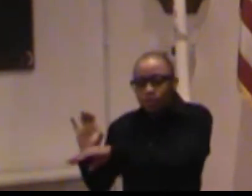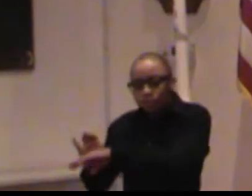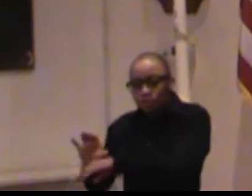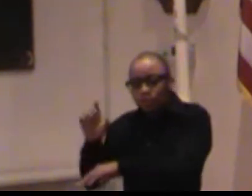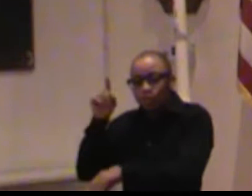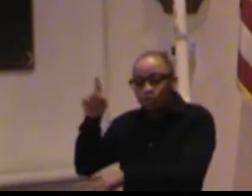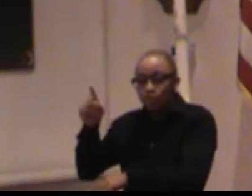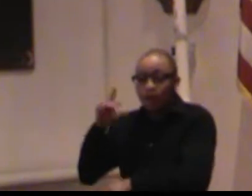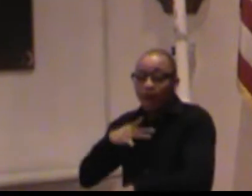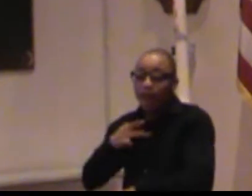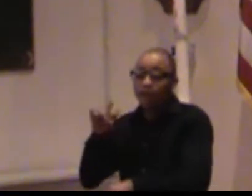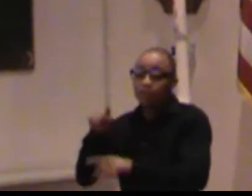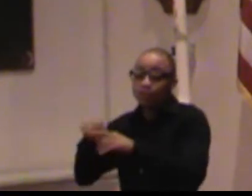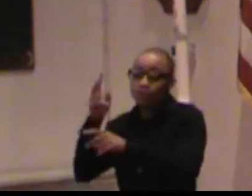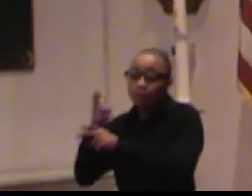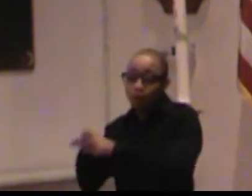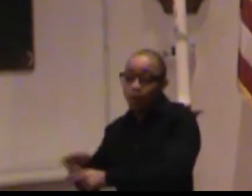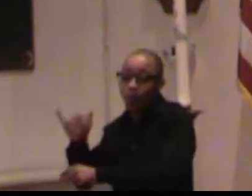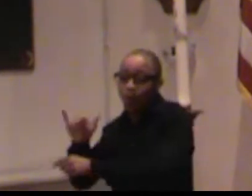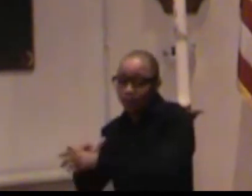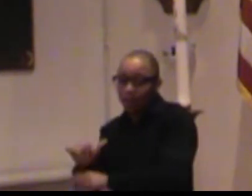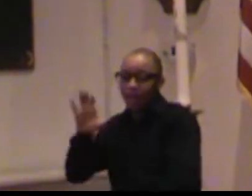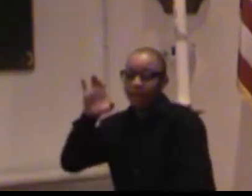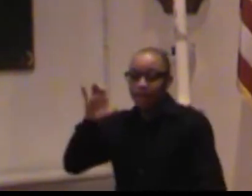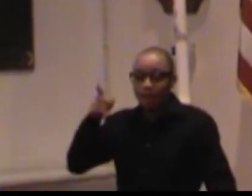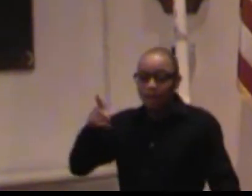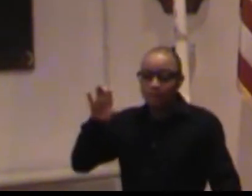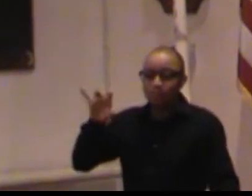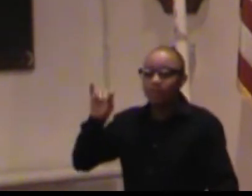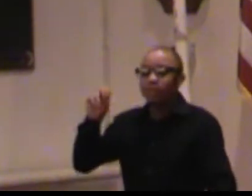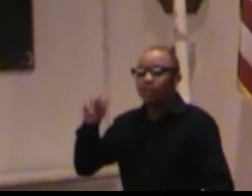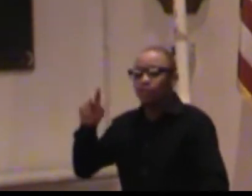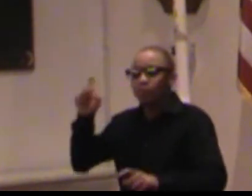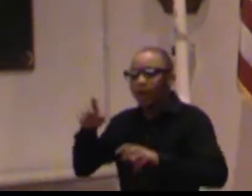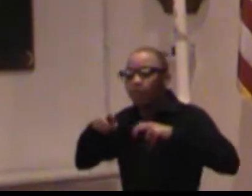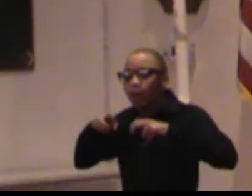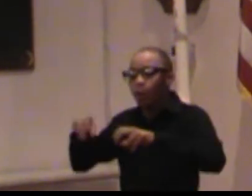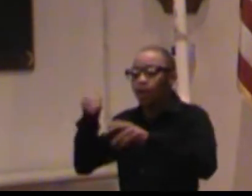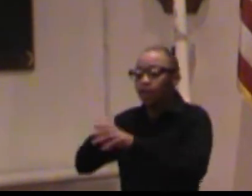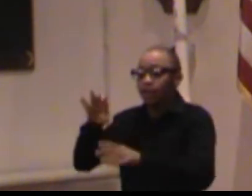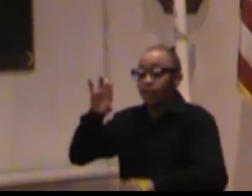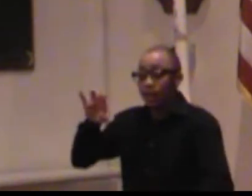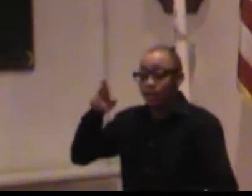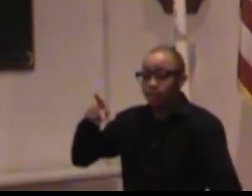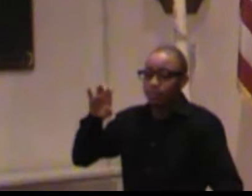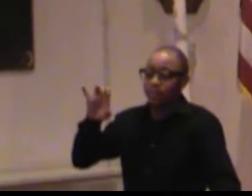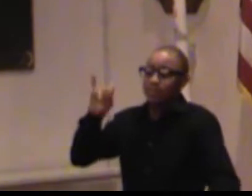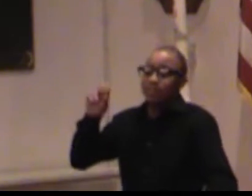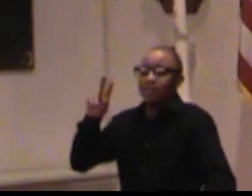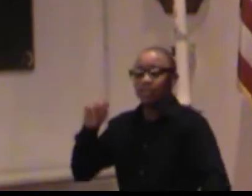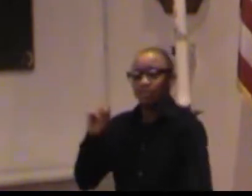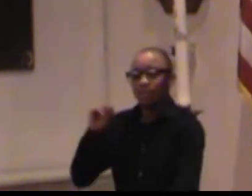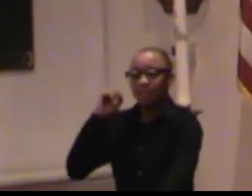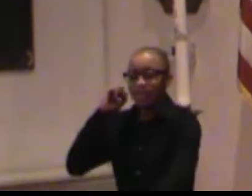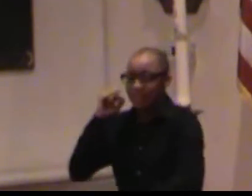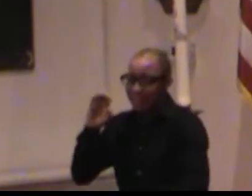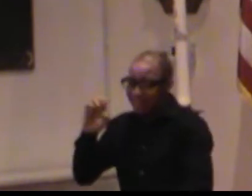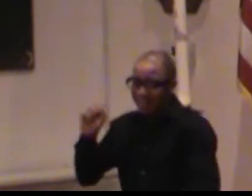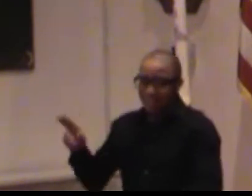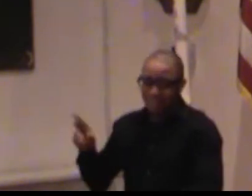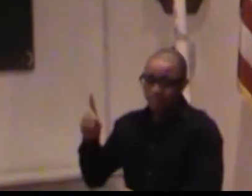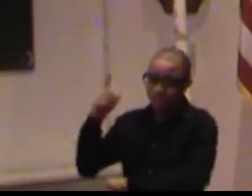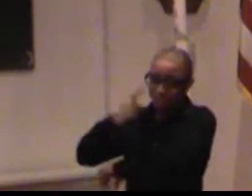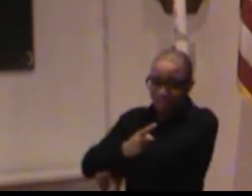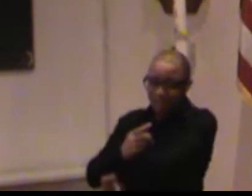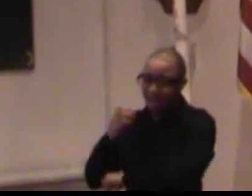call that something expectation. We ought to walk in expectation each day, each hour, each